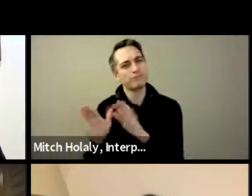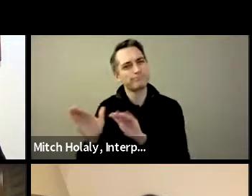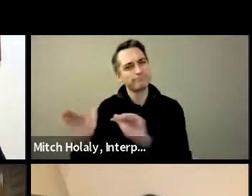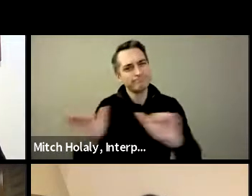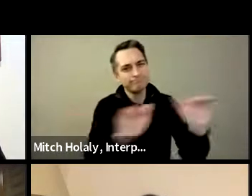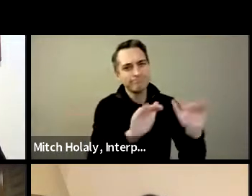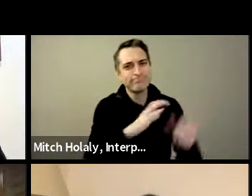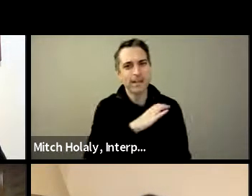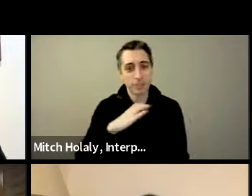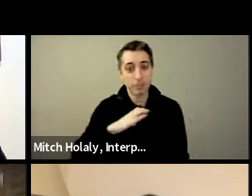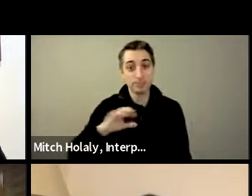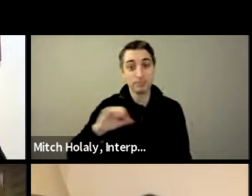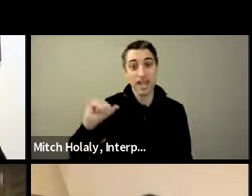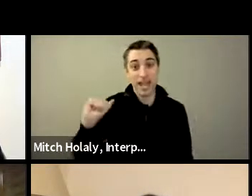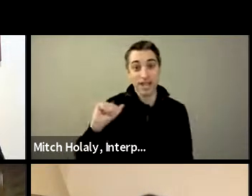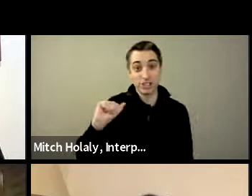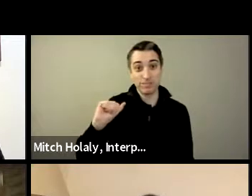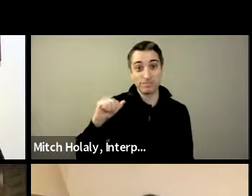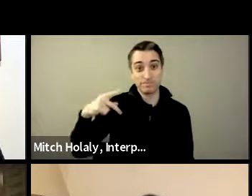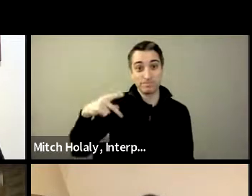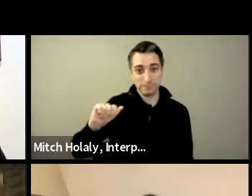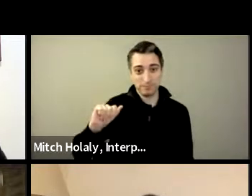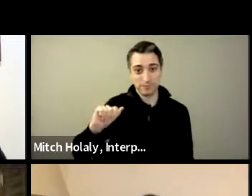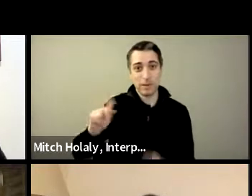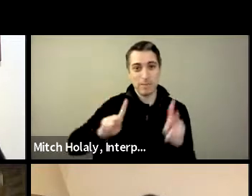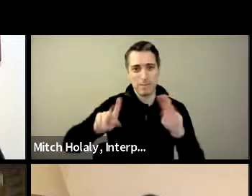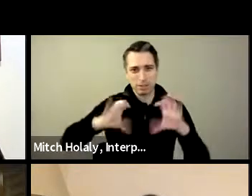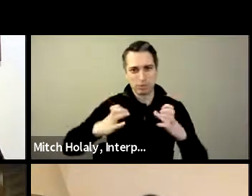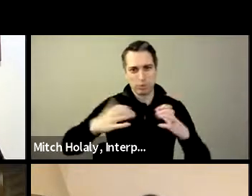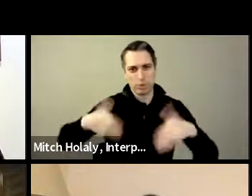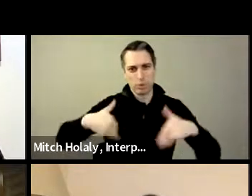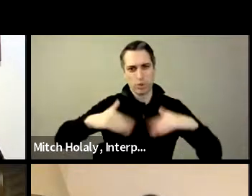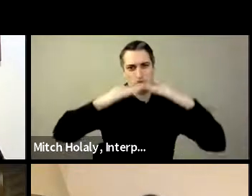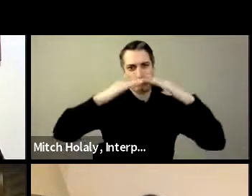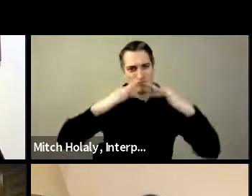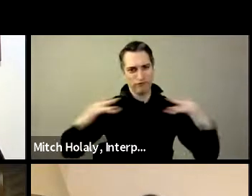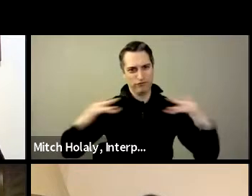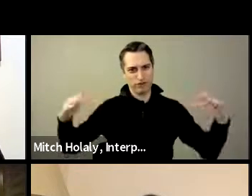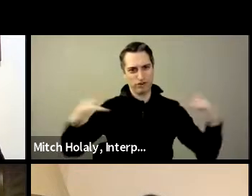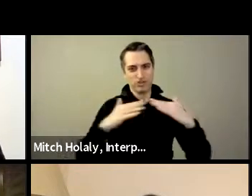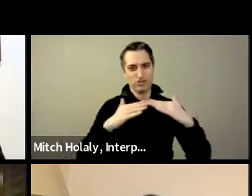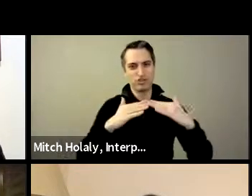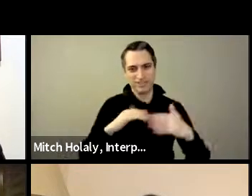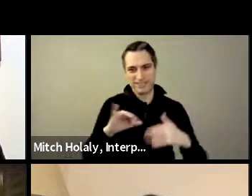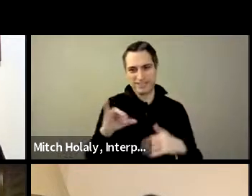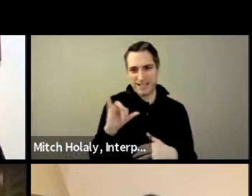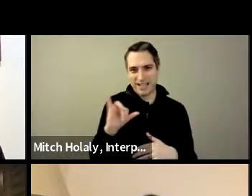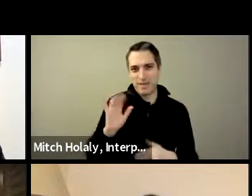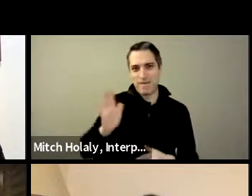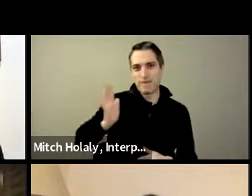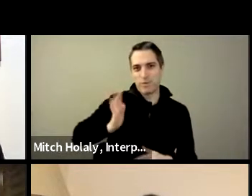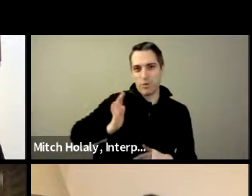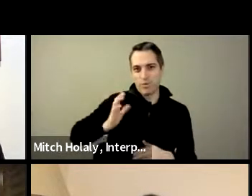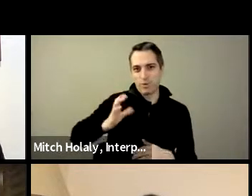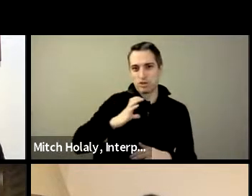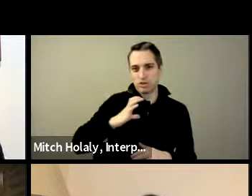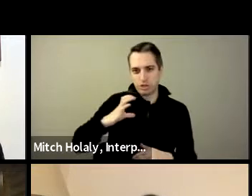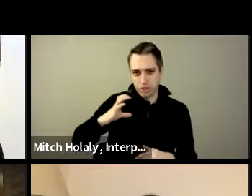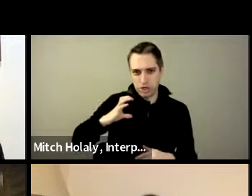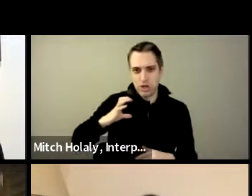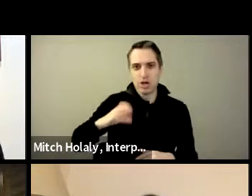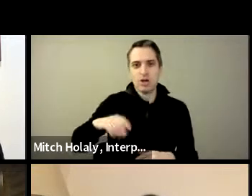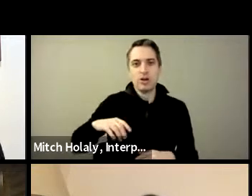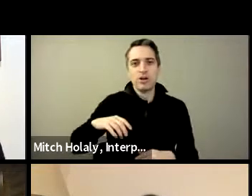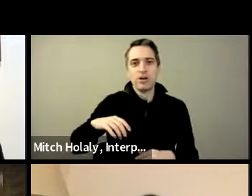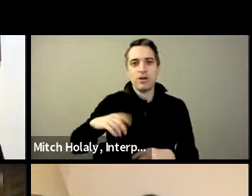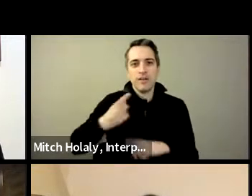So Asian Americans as a population is extremely diverse, as was shared by, you know, the former chair of the Middle Eastern Commission.